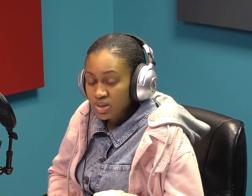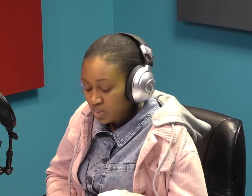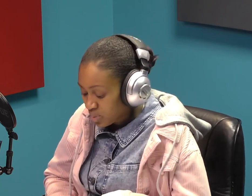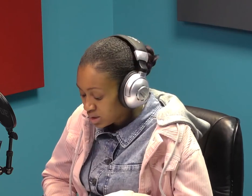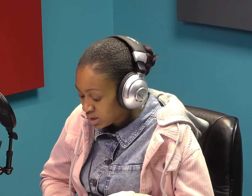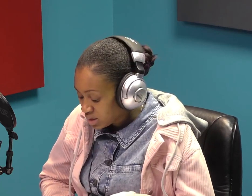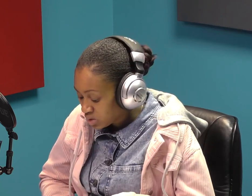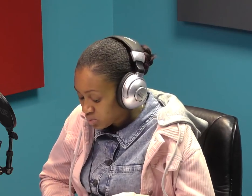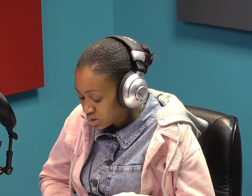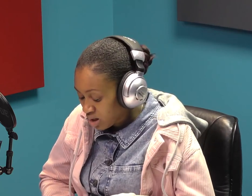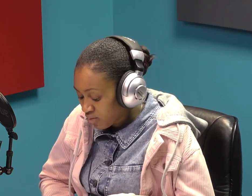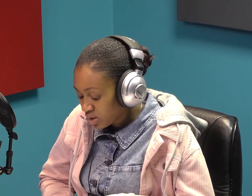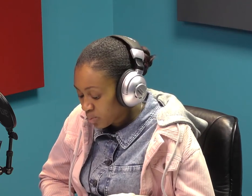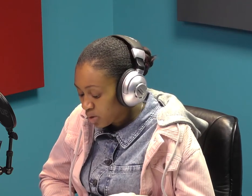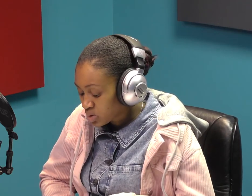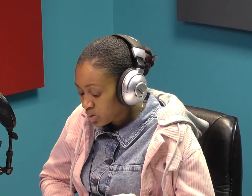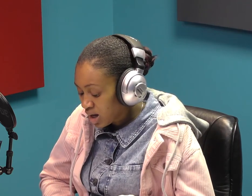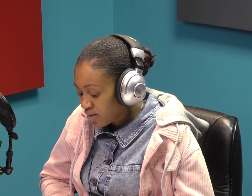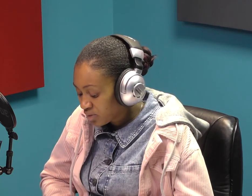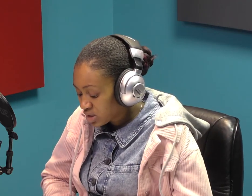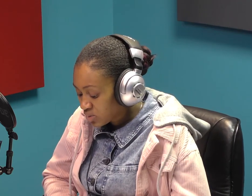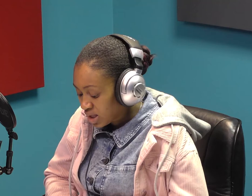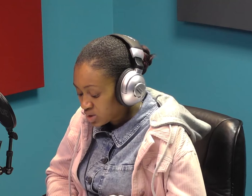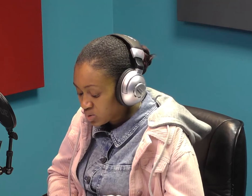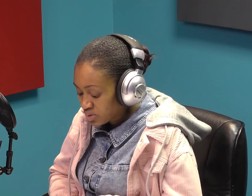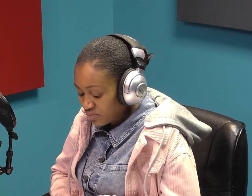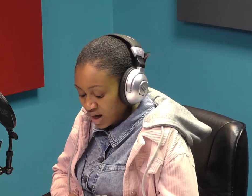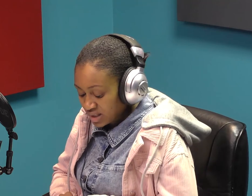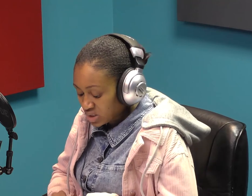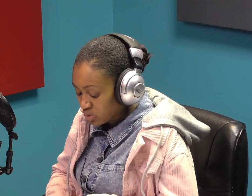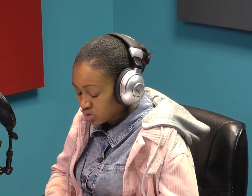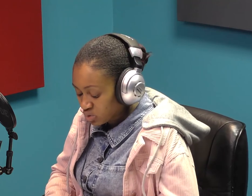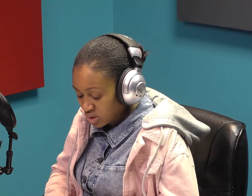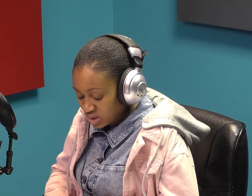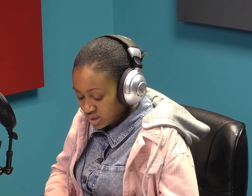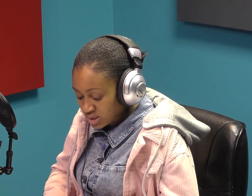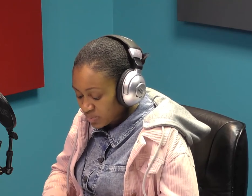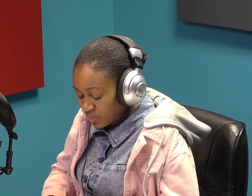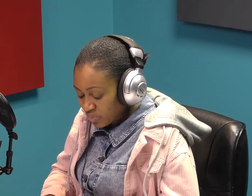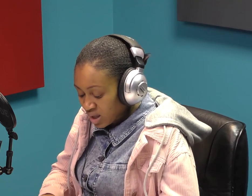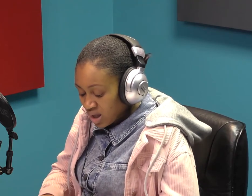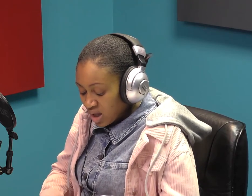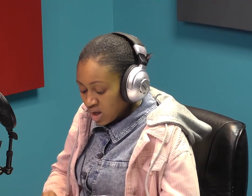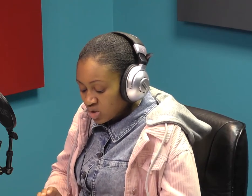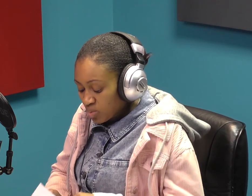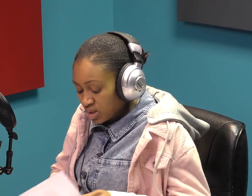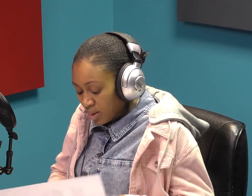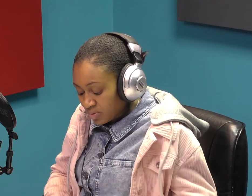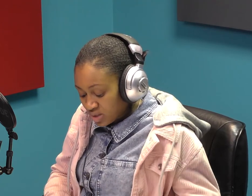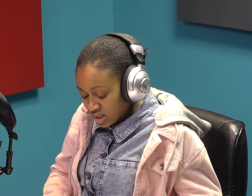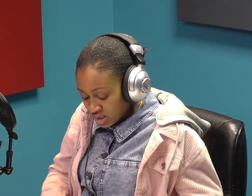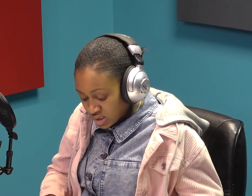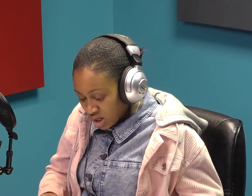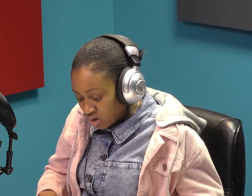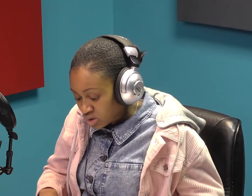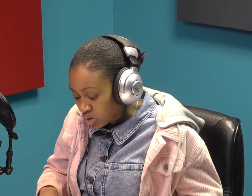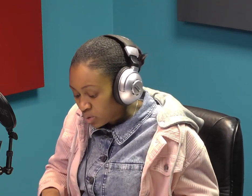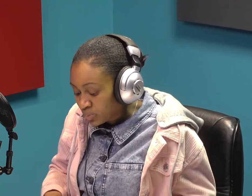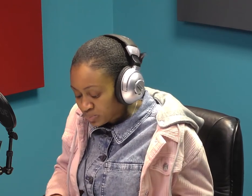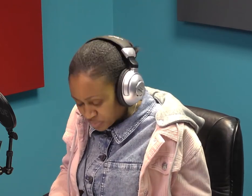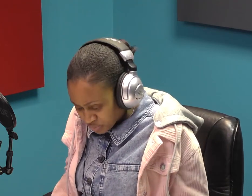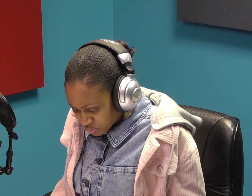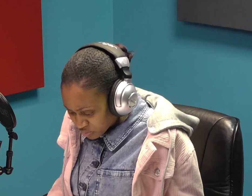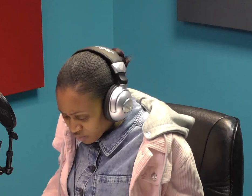participants' ability to resolve interpersonal conflicts without the use of violence or drugs. Umidop of Dayton is